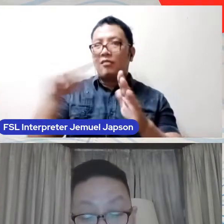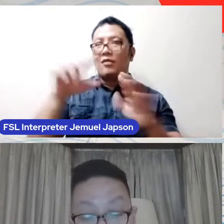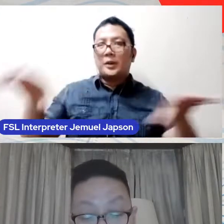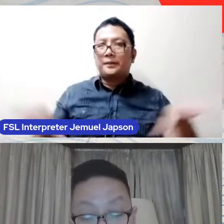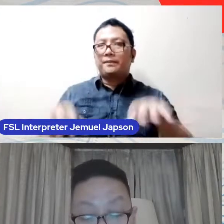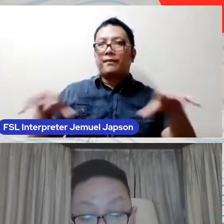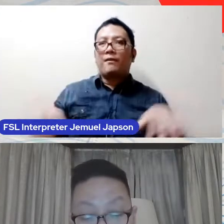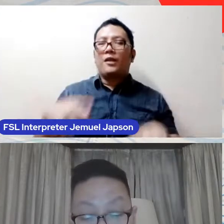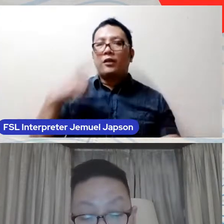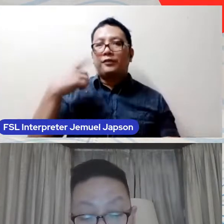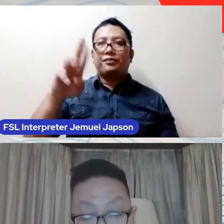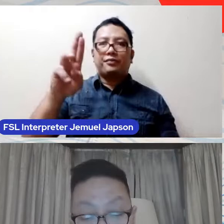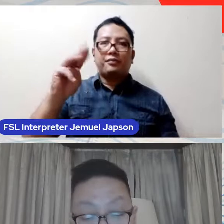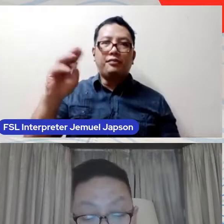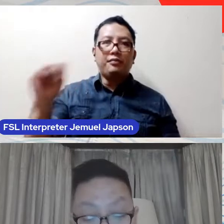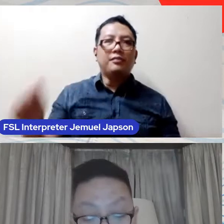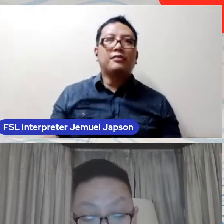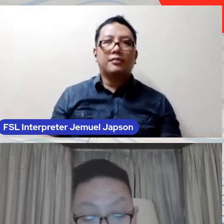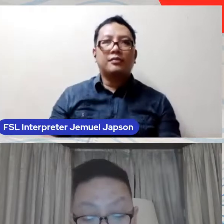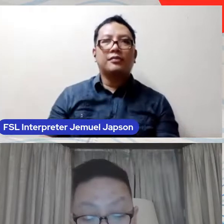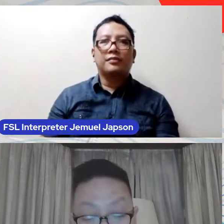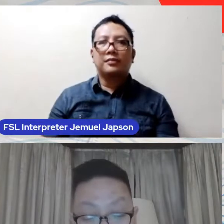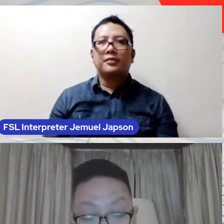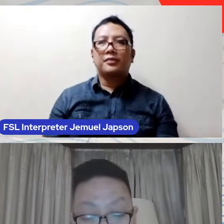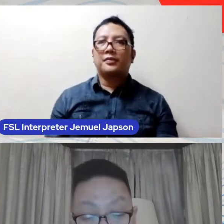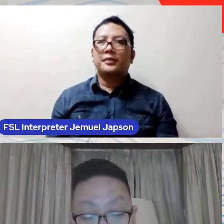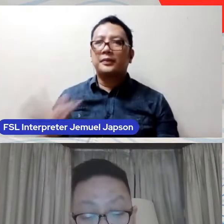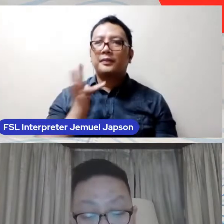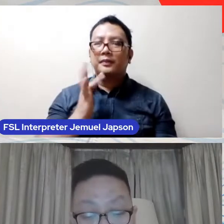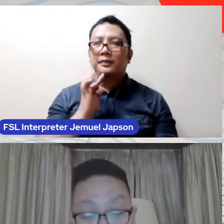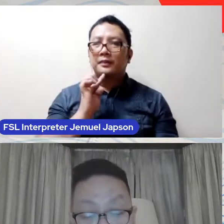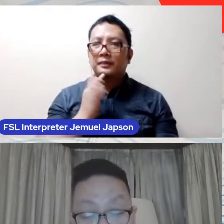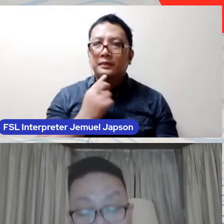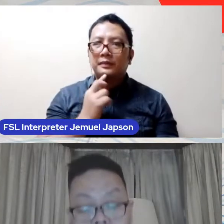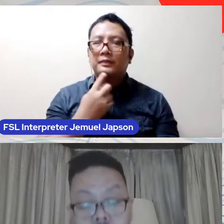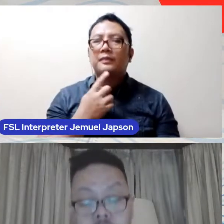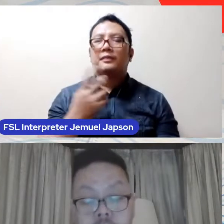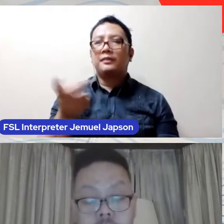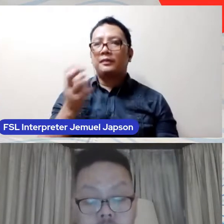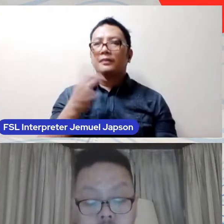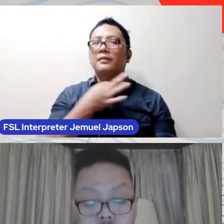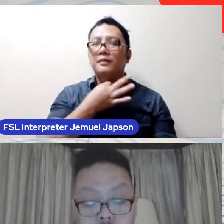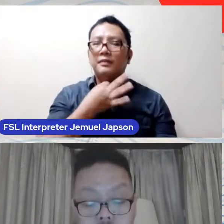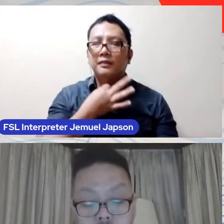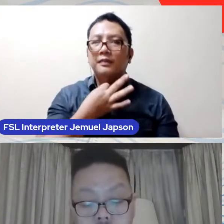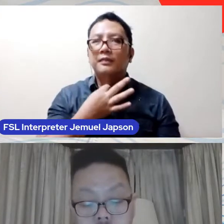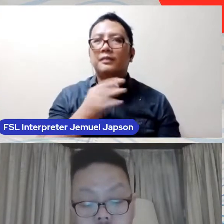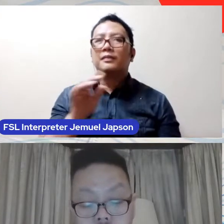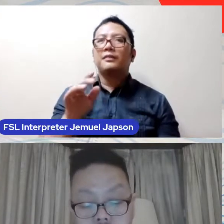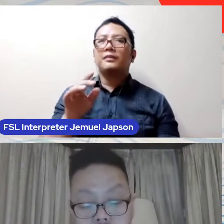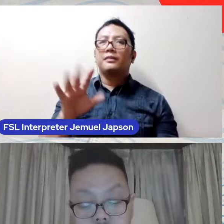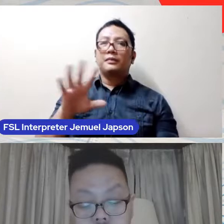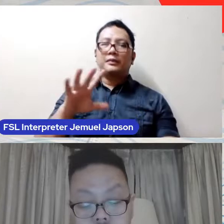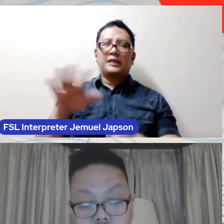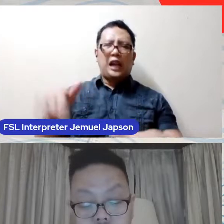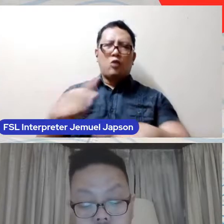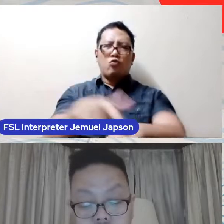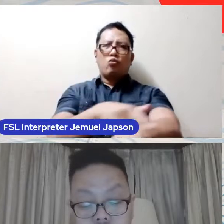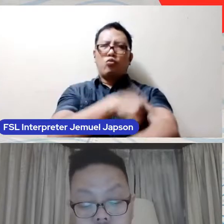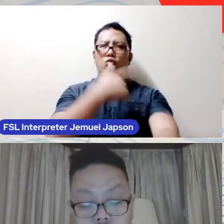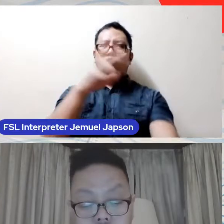RMA. Just a curious question po, attorney. How long does the entire RMA